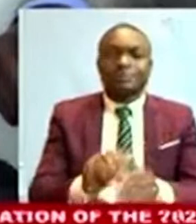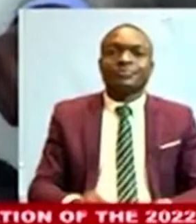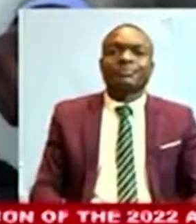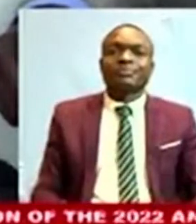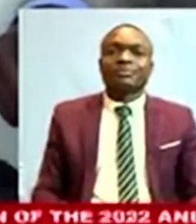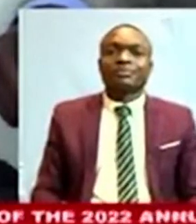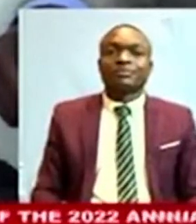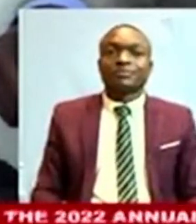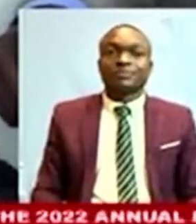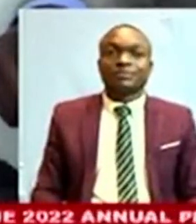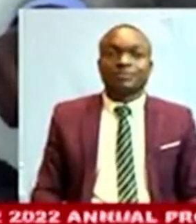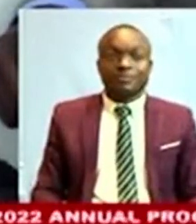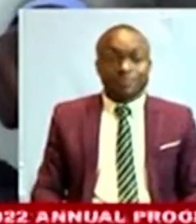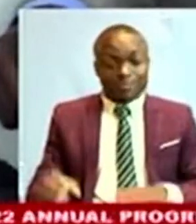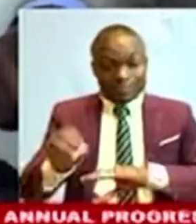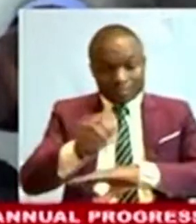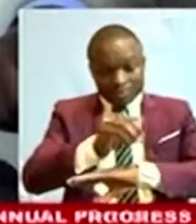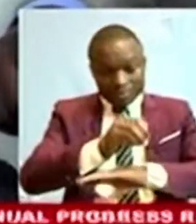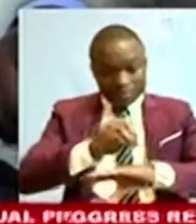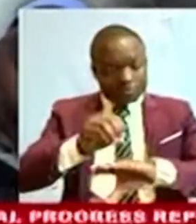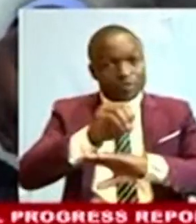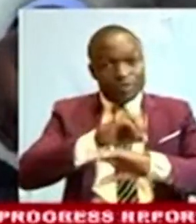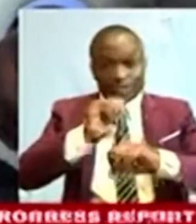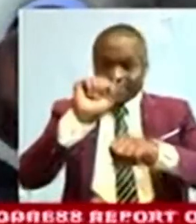that the overall performance